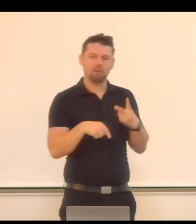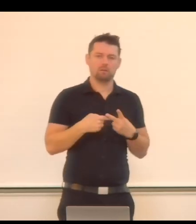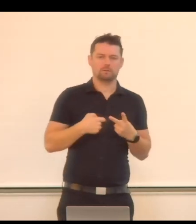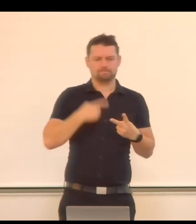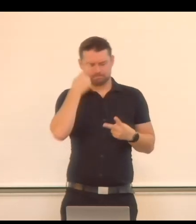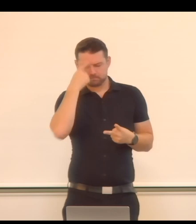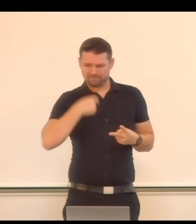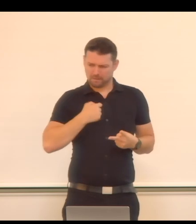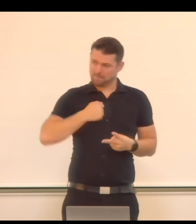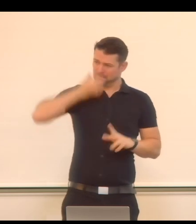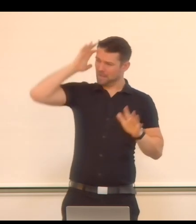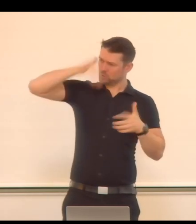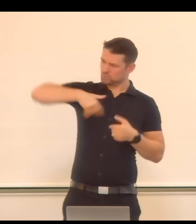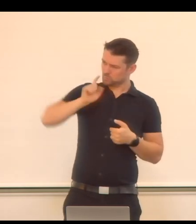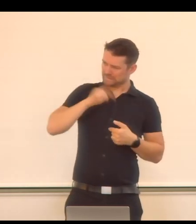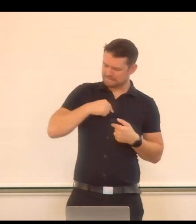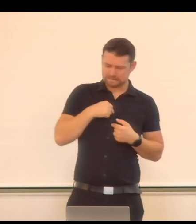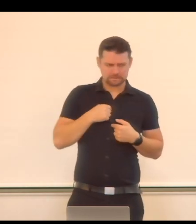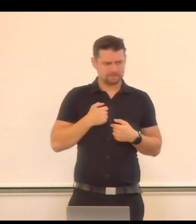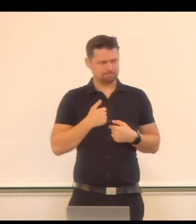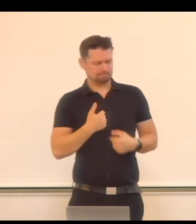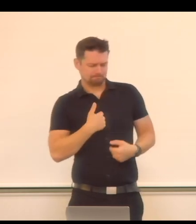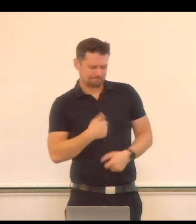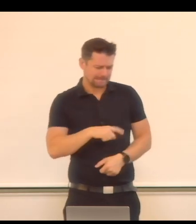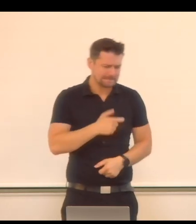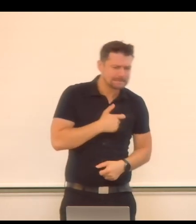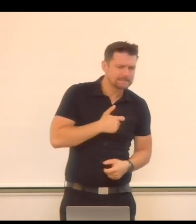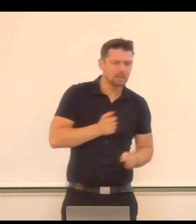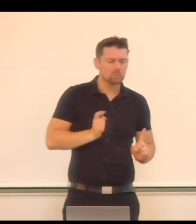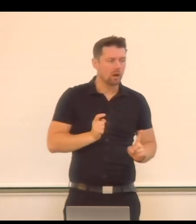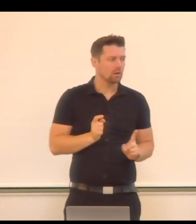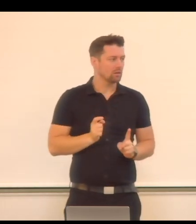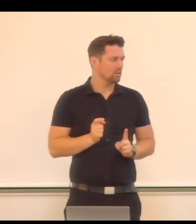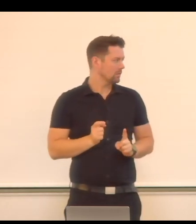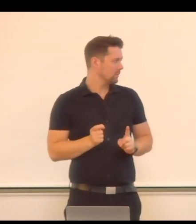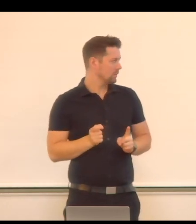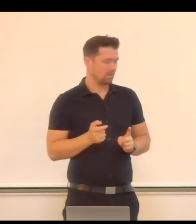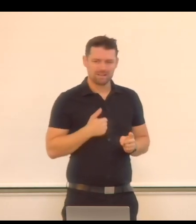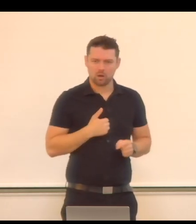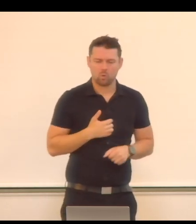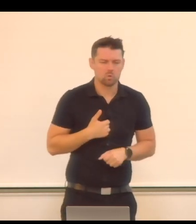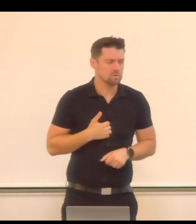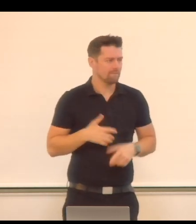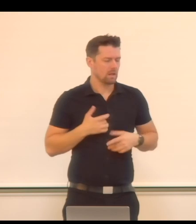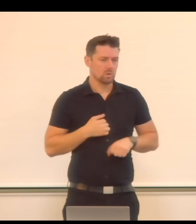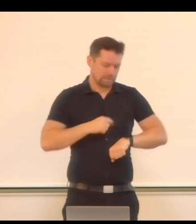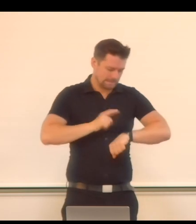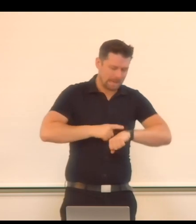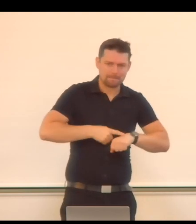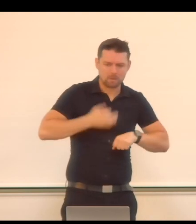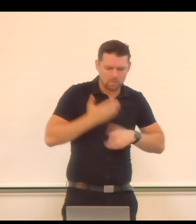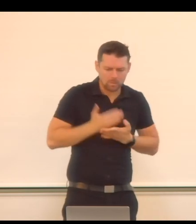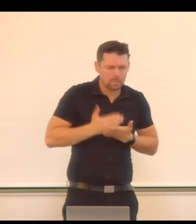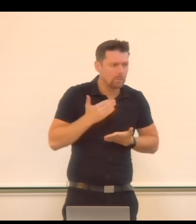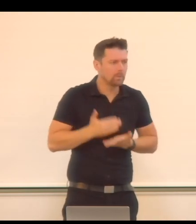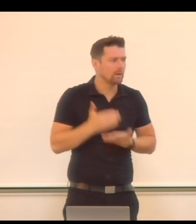my concerns and worries at that point from the crew member. And on the crew member side, I'm worried about getting this darn timeline done.